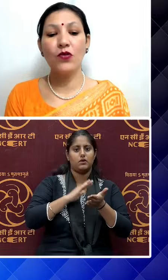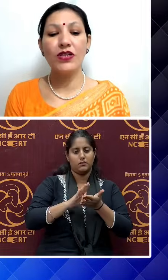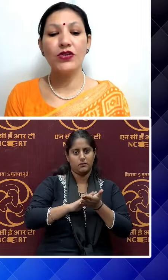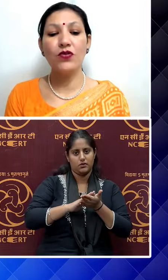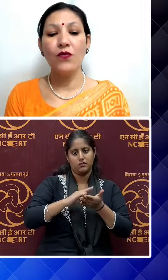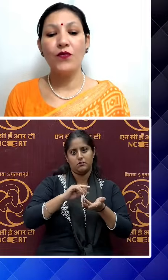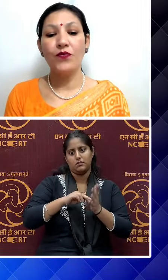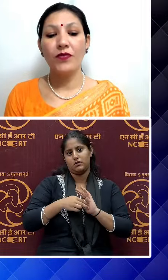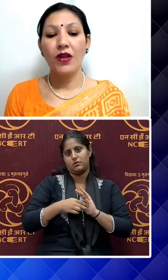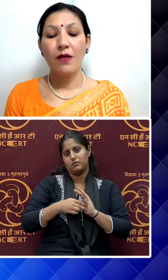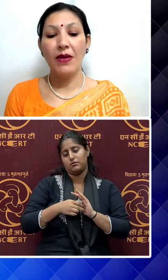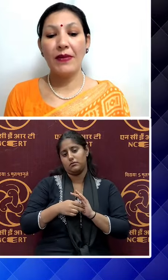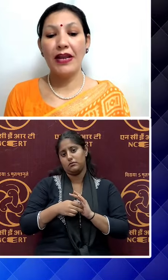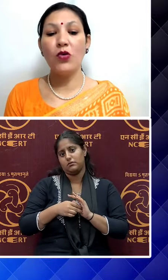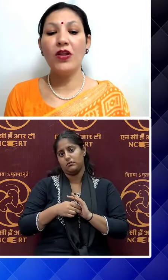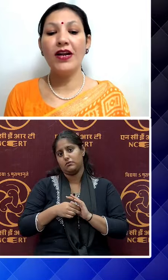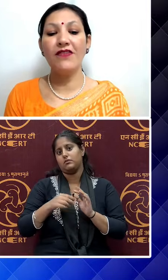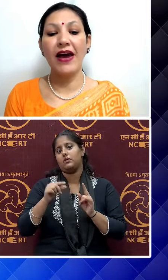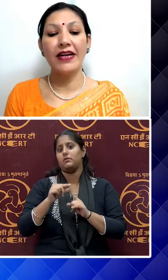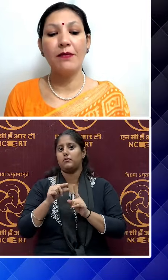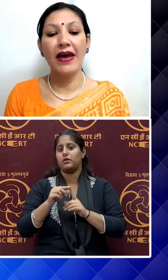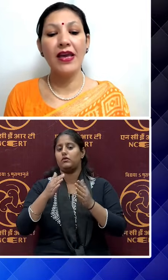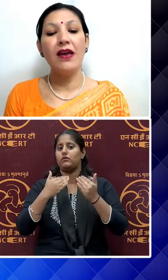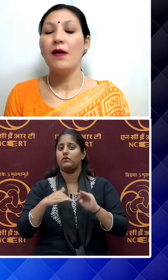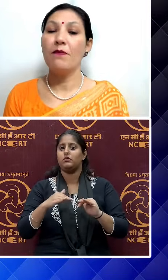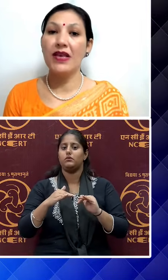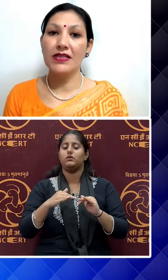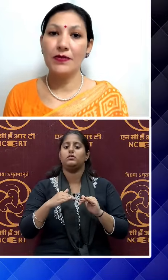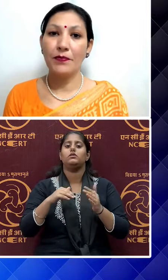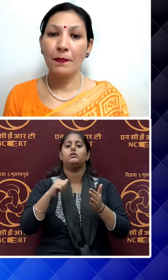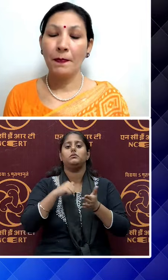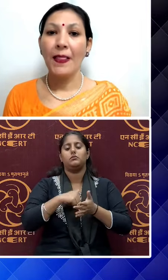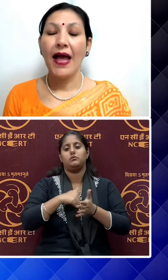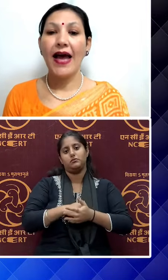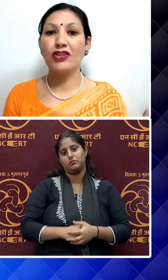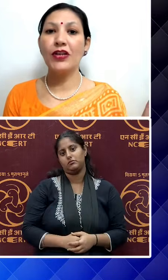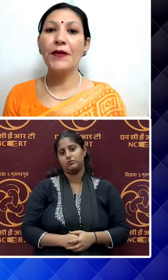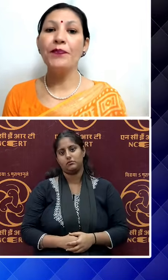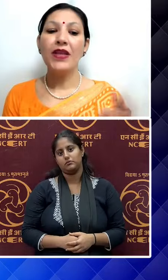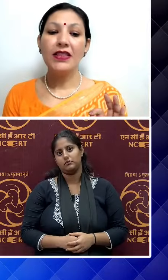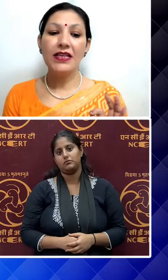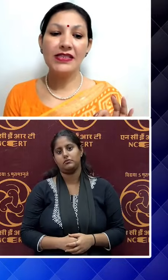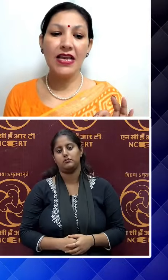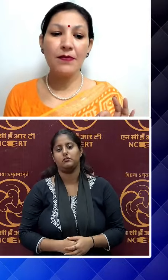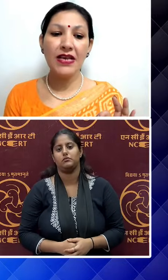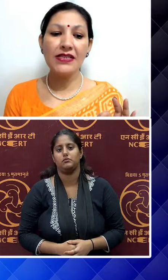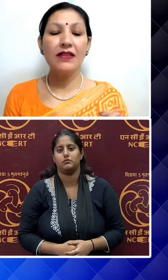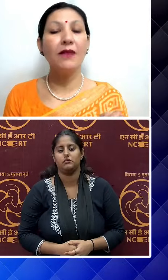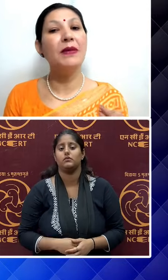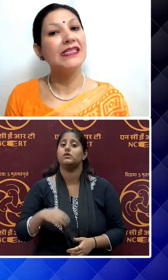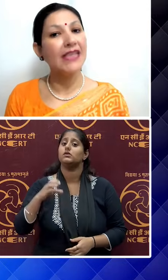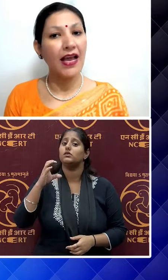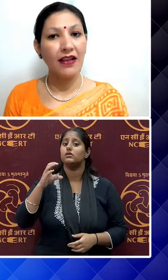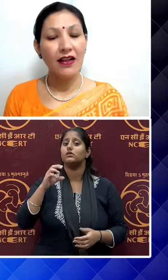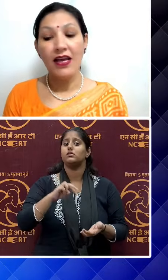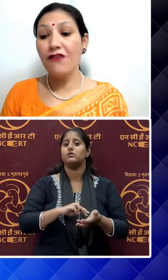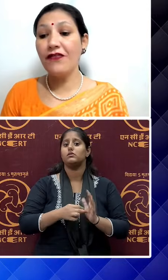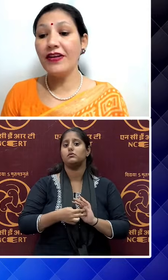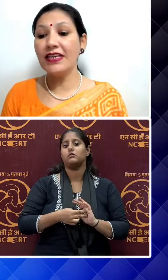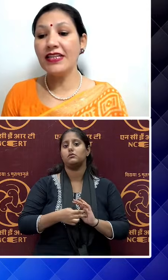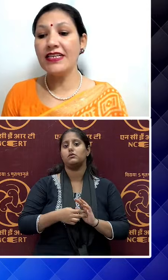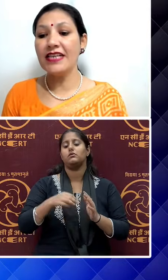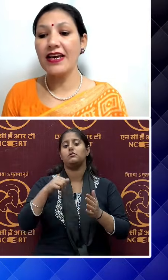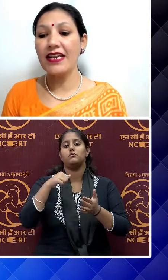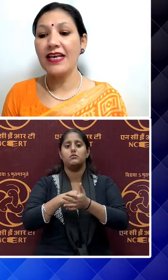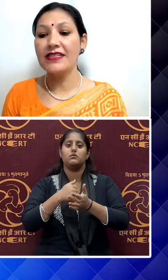is equals to perpendicular divided by base. Actually, the C means the base angle. If